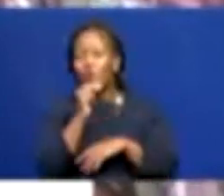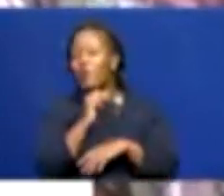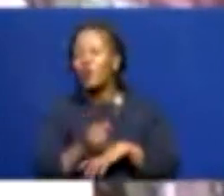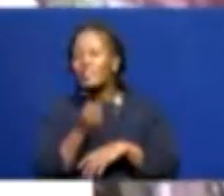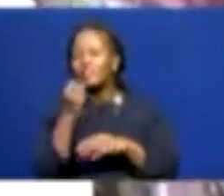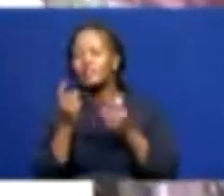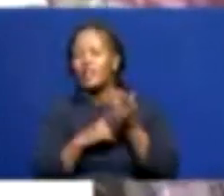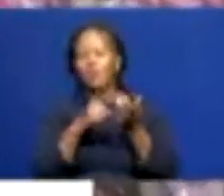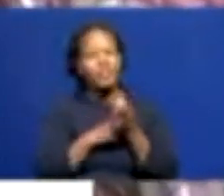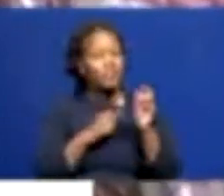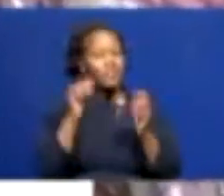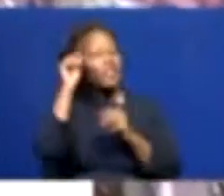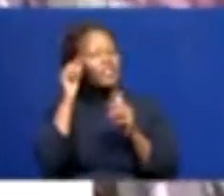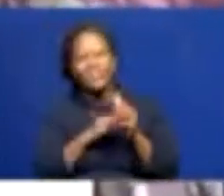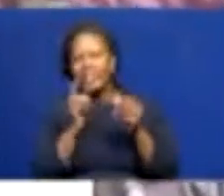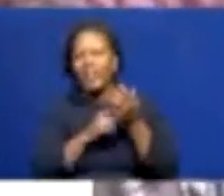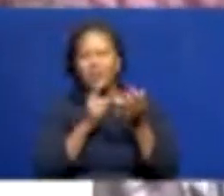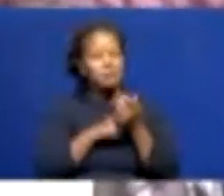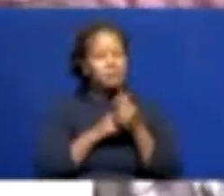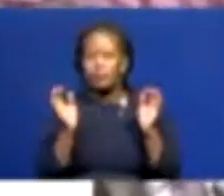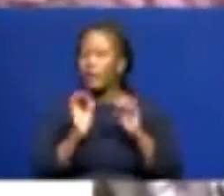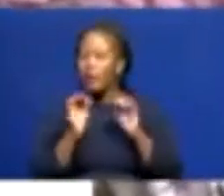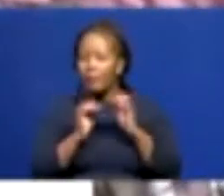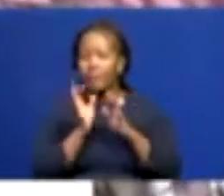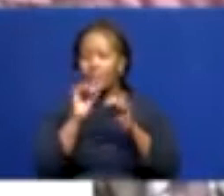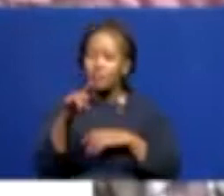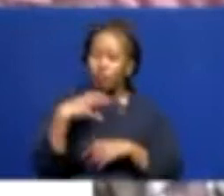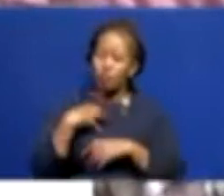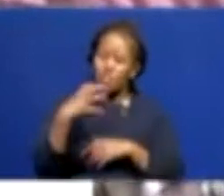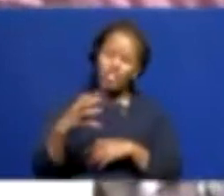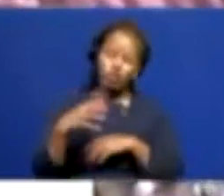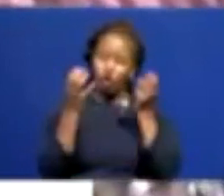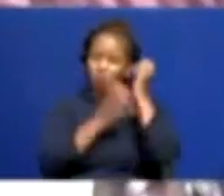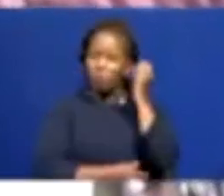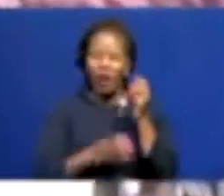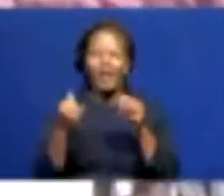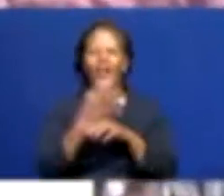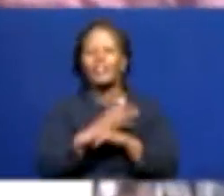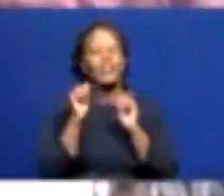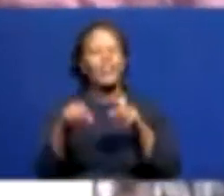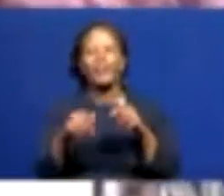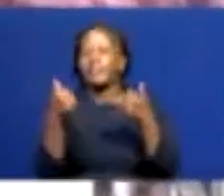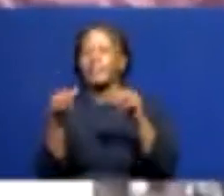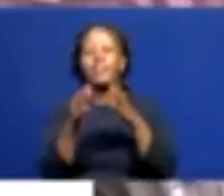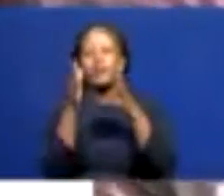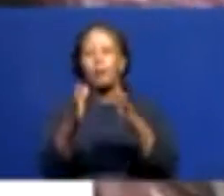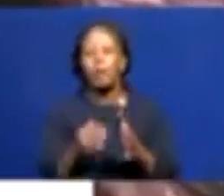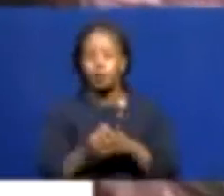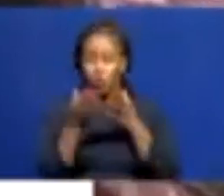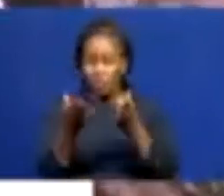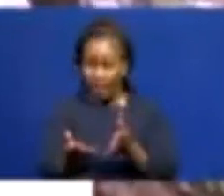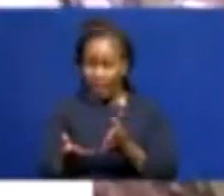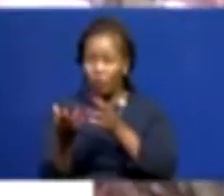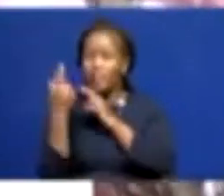haijui gender, cancer haijui status, uwe tajiri, uwe maskini, cancer inashika kila mtu. So ni jukumu